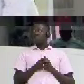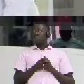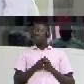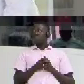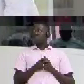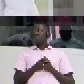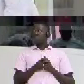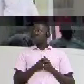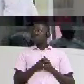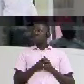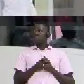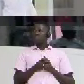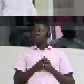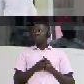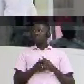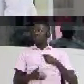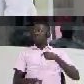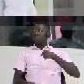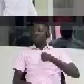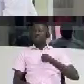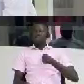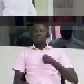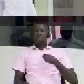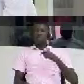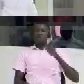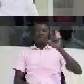I, Abdou Colley, man Abdou Colley